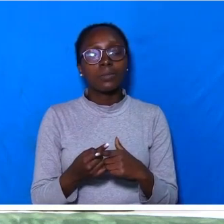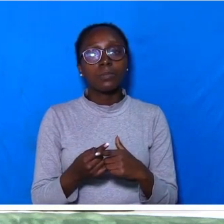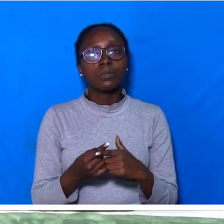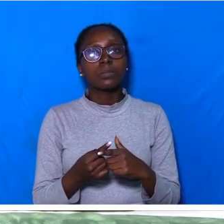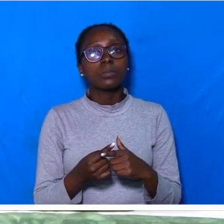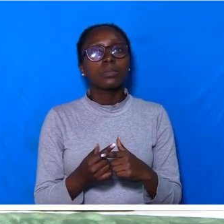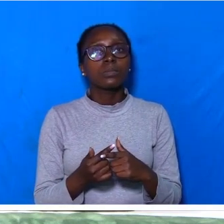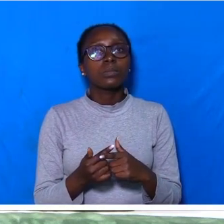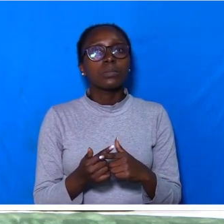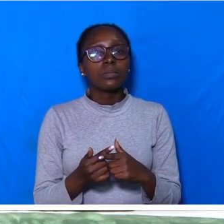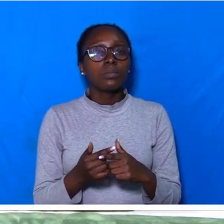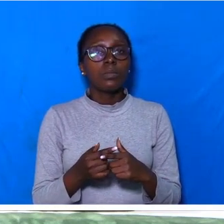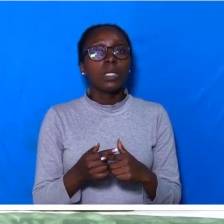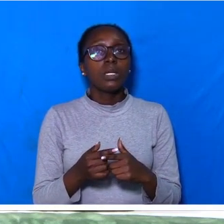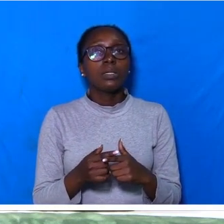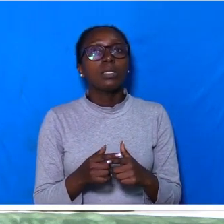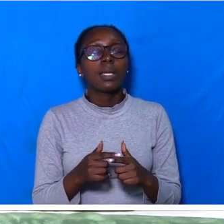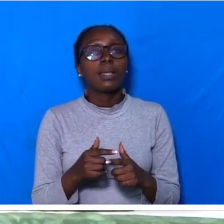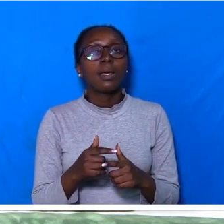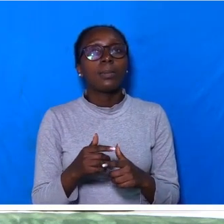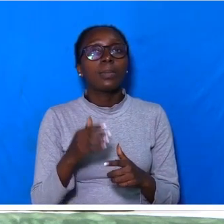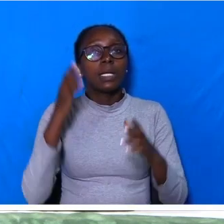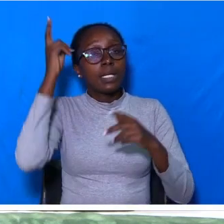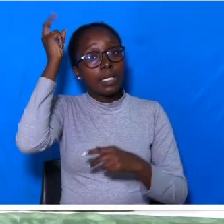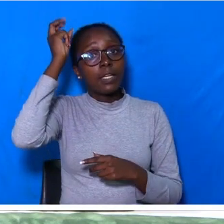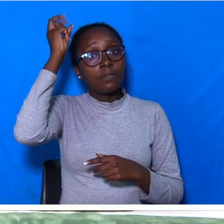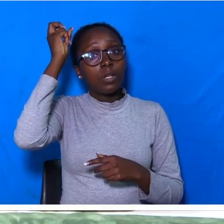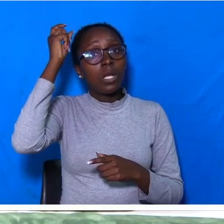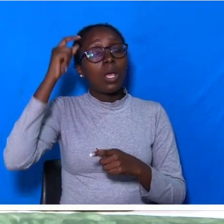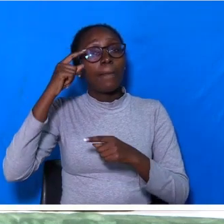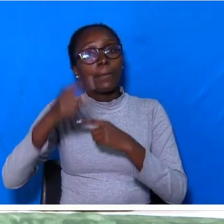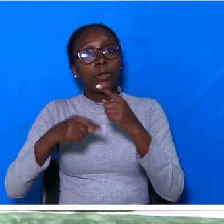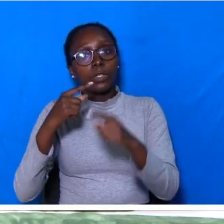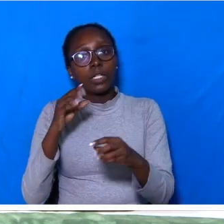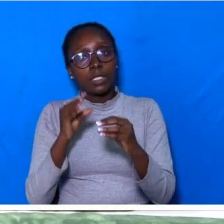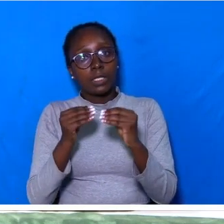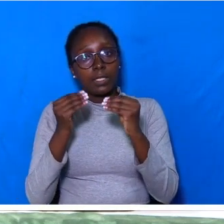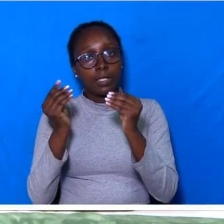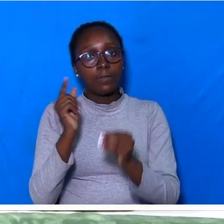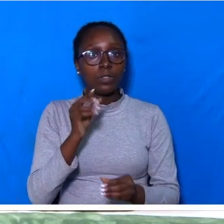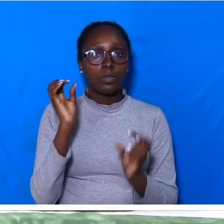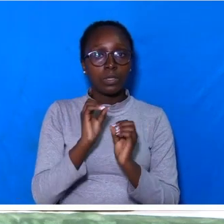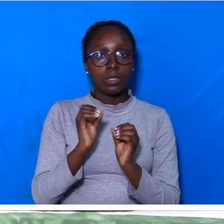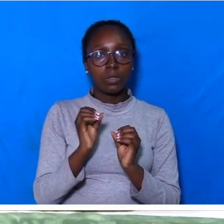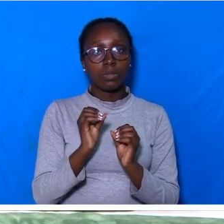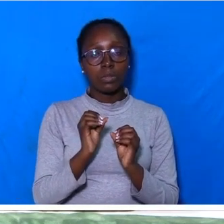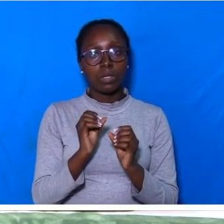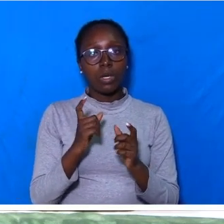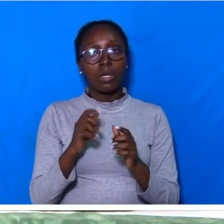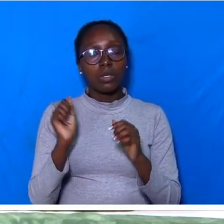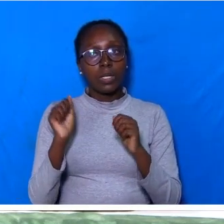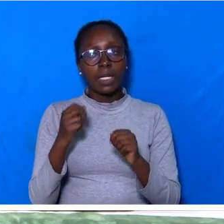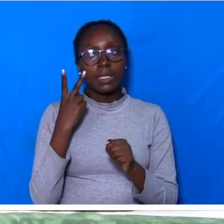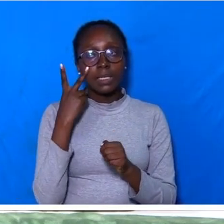back. He will hold your family progress back. You will see manifestations in your children of things not happening